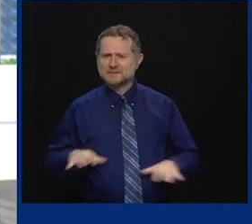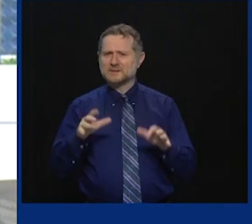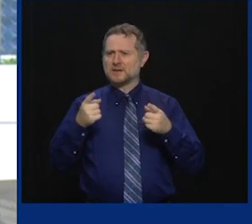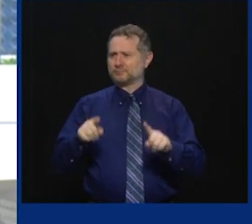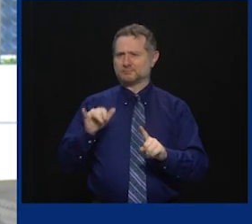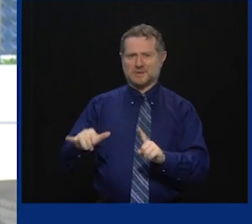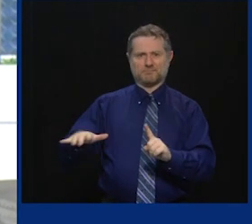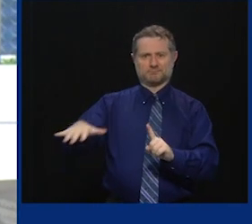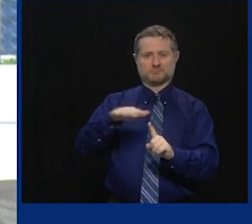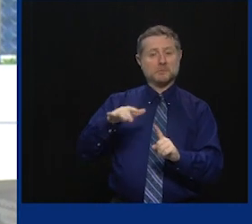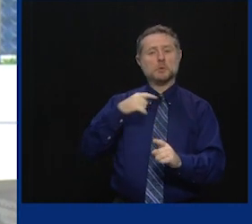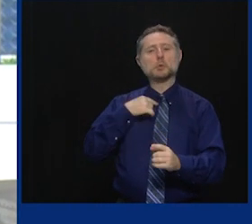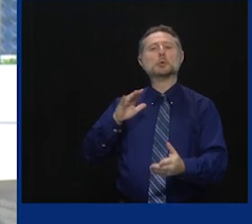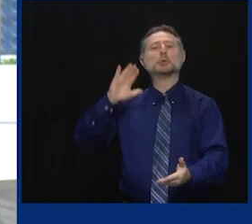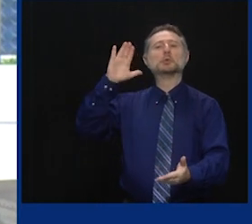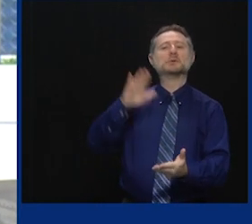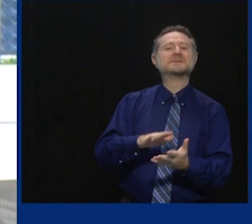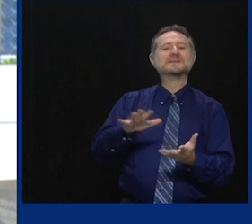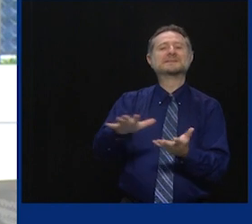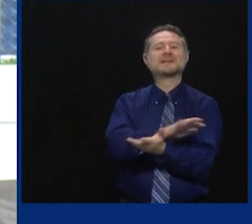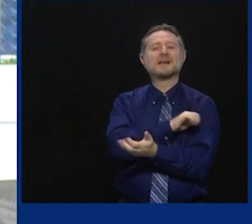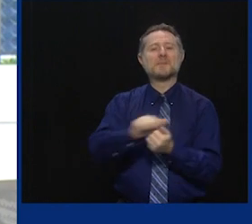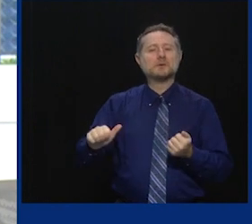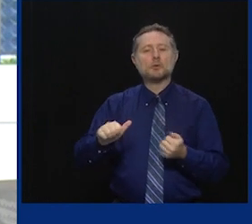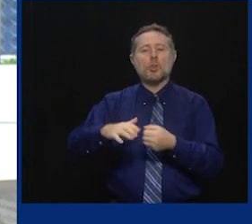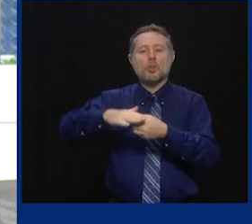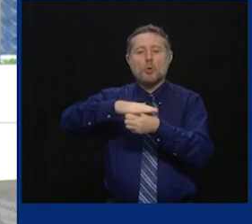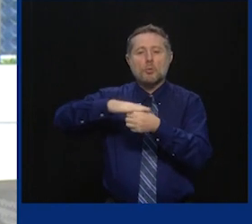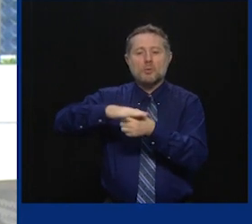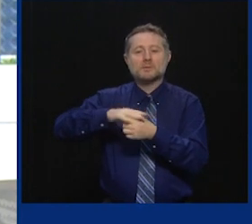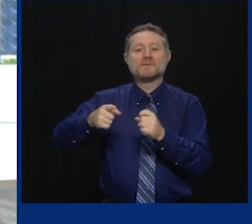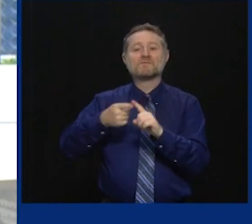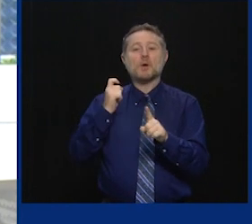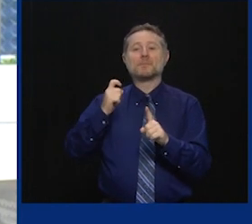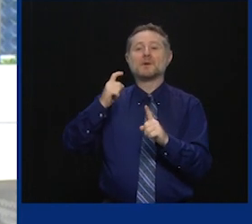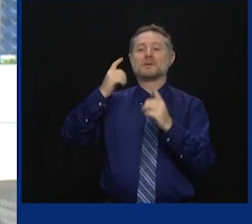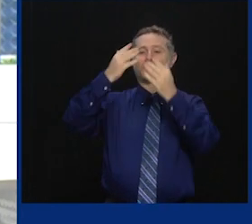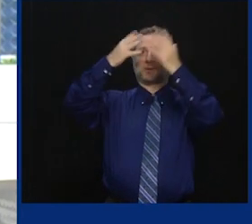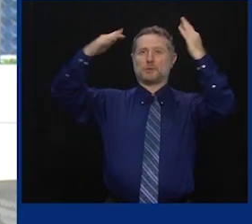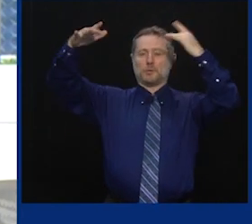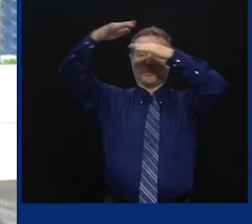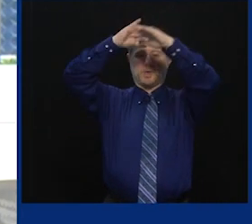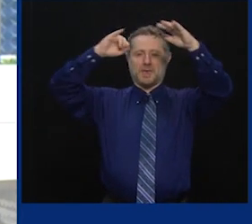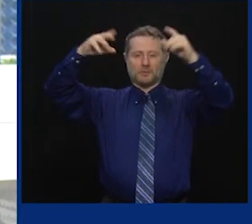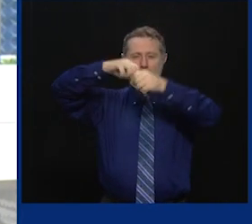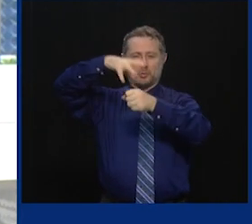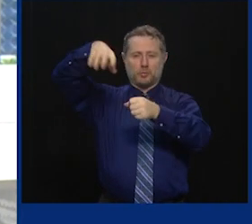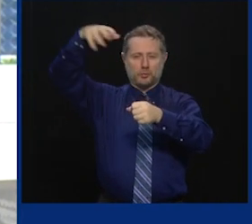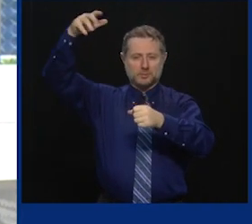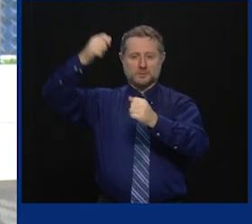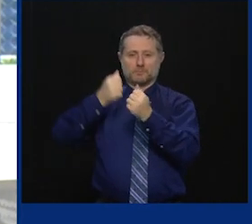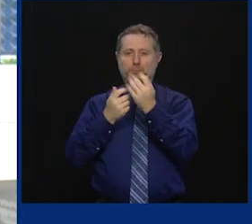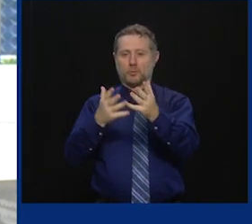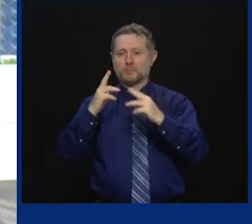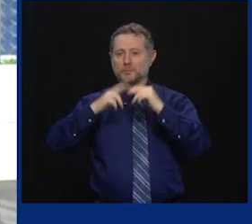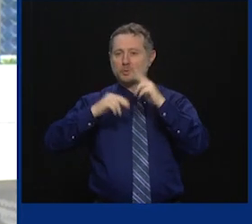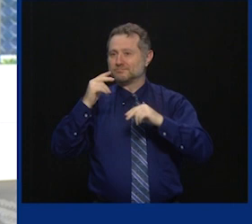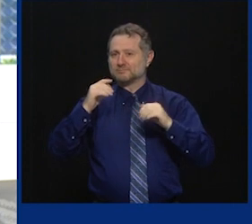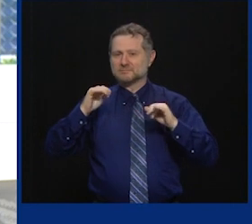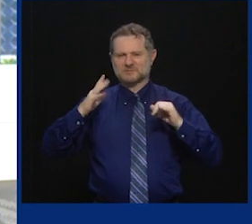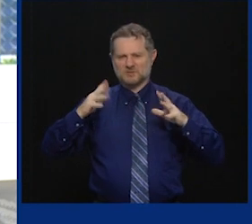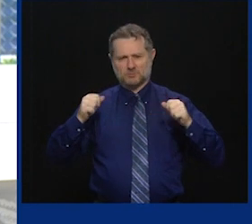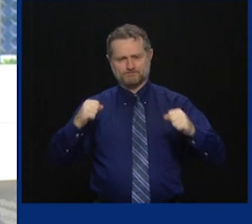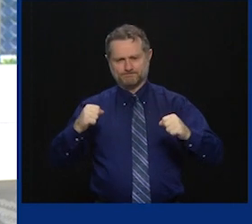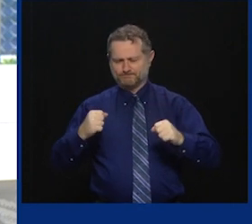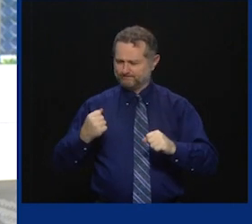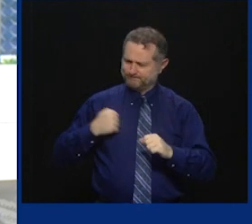reducing damage to local communities from air emissions and making our buildings more resilient. And I know he'll have plenty